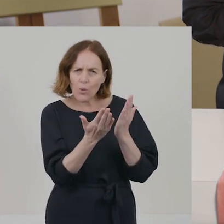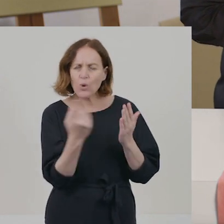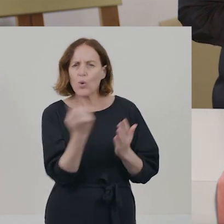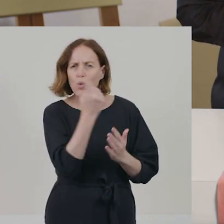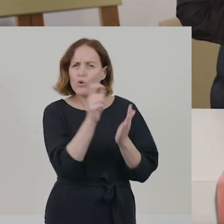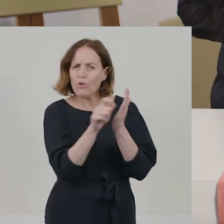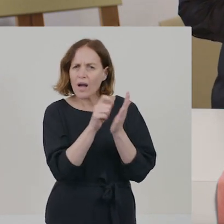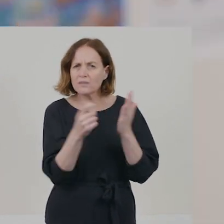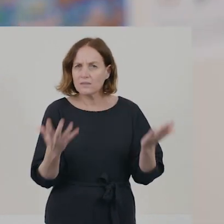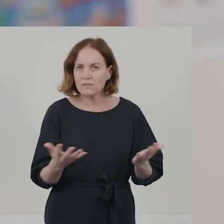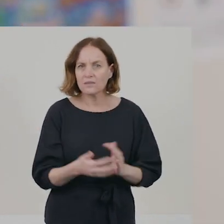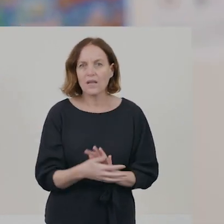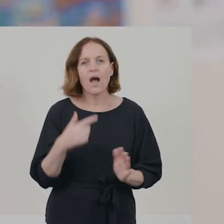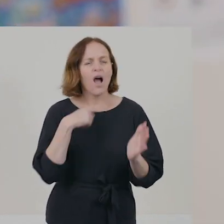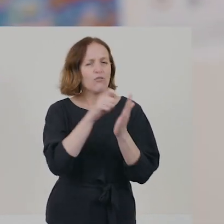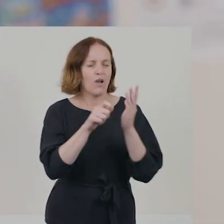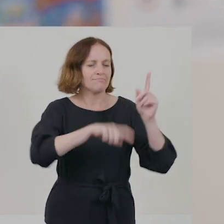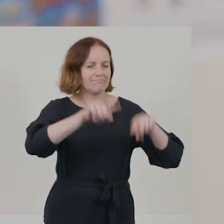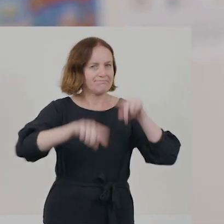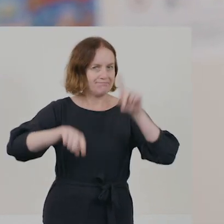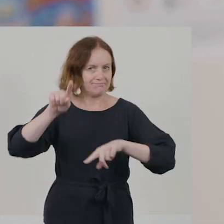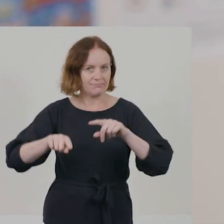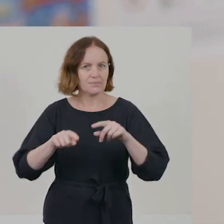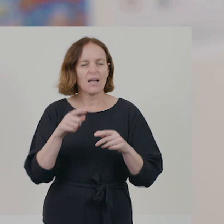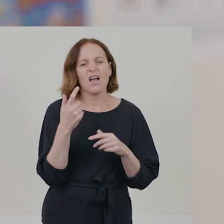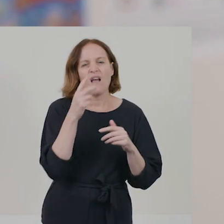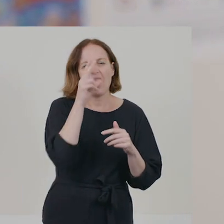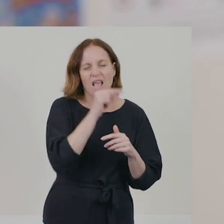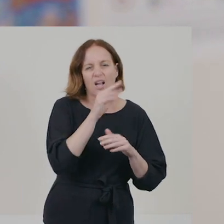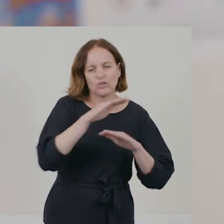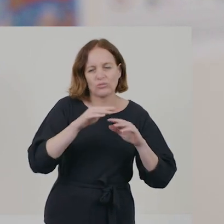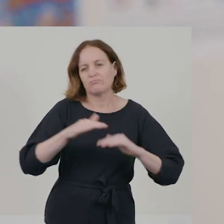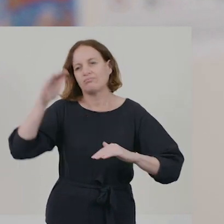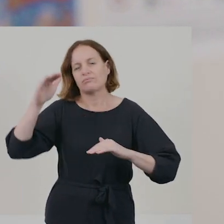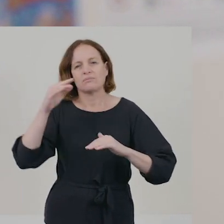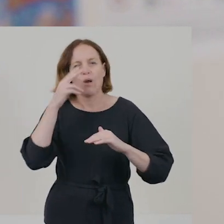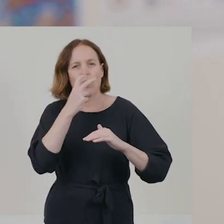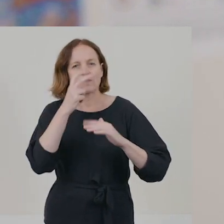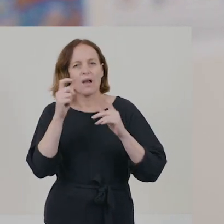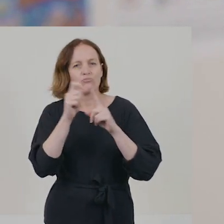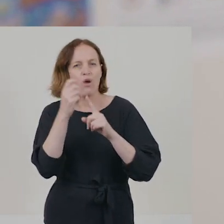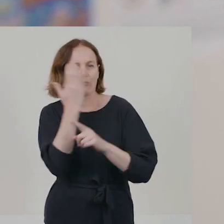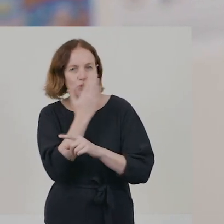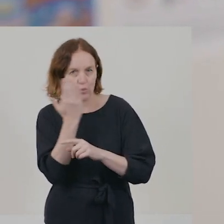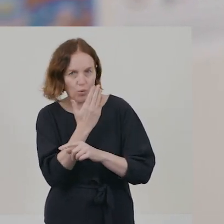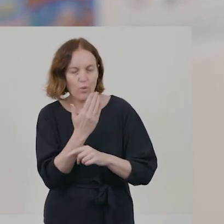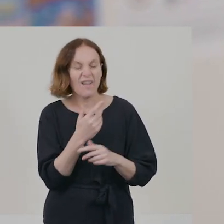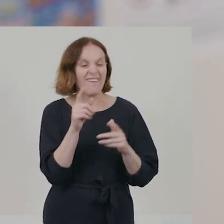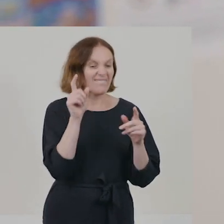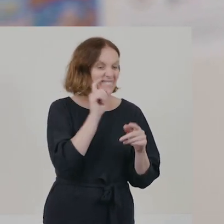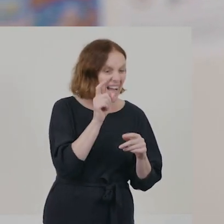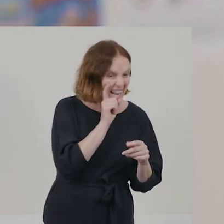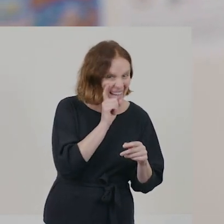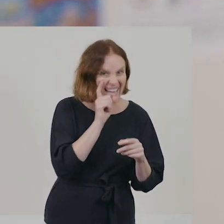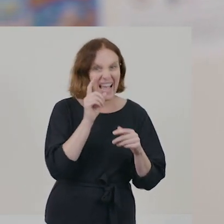who do you write for? I write a range of stories for middle to upper primary children. These stories range from being funny and light-hearted